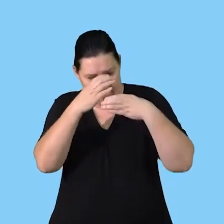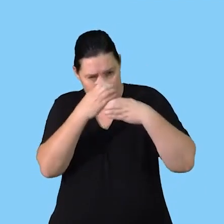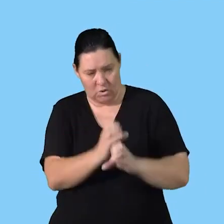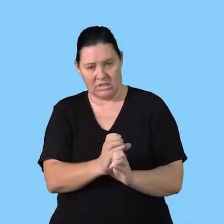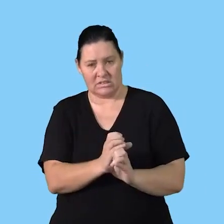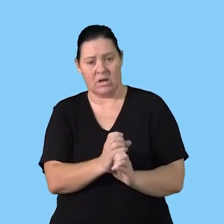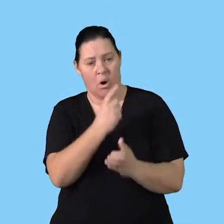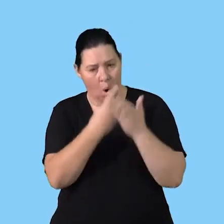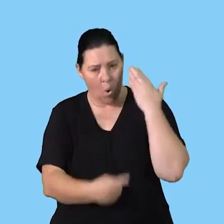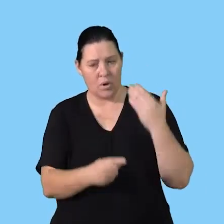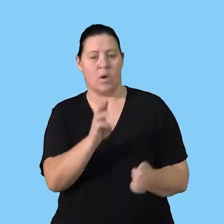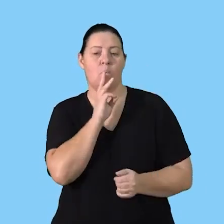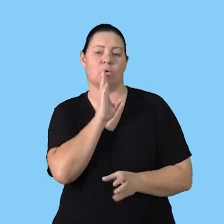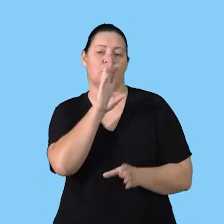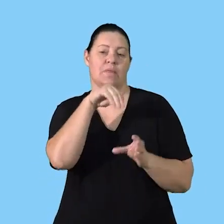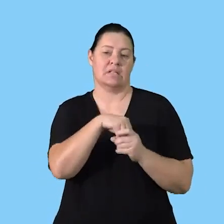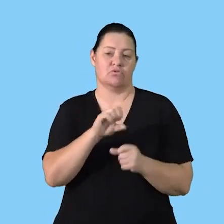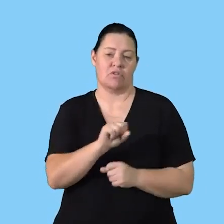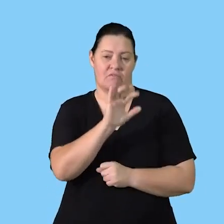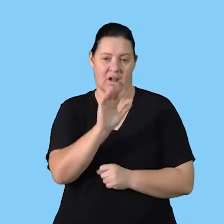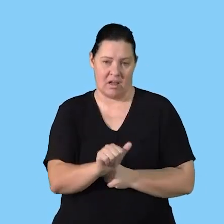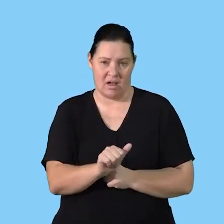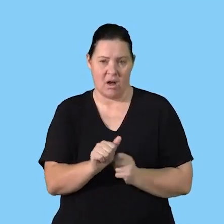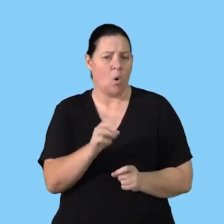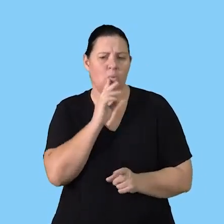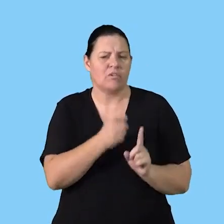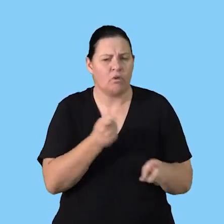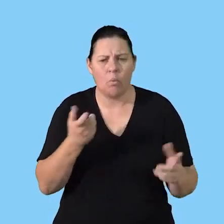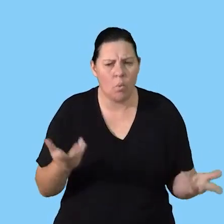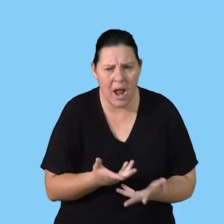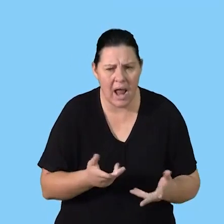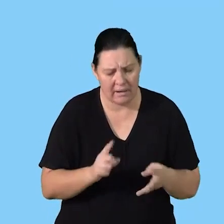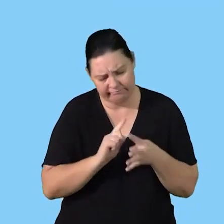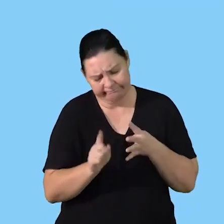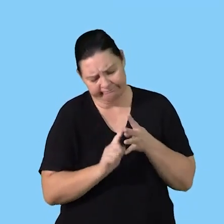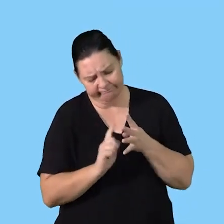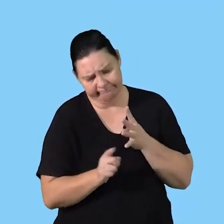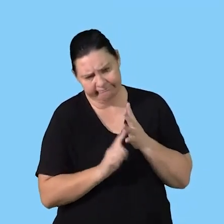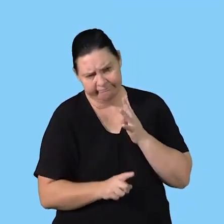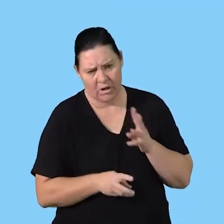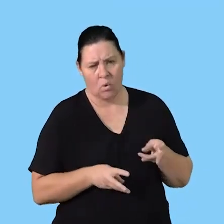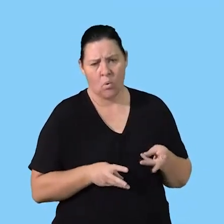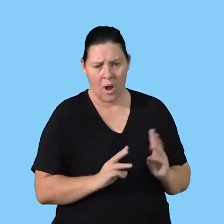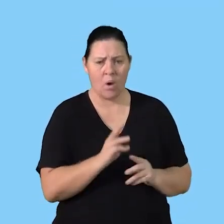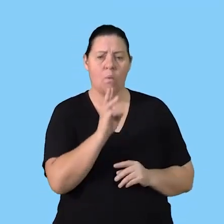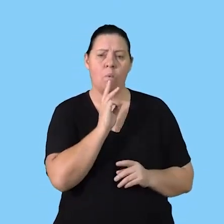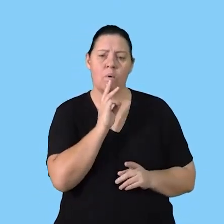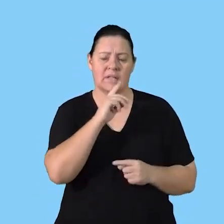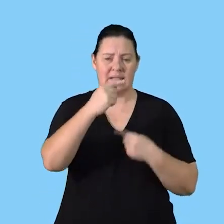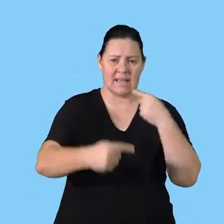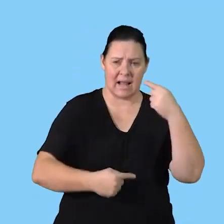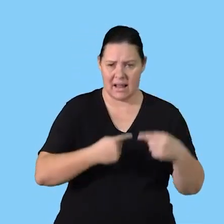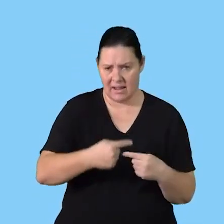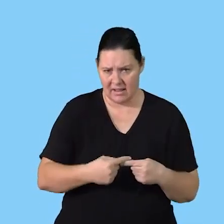just focus on water in South Africa, where water comes from, the different forms of